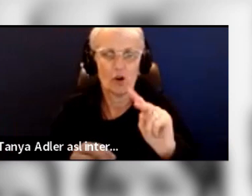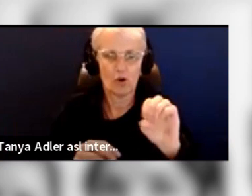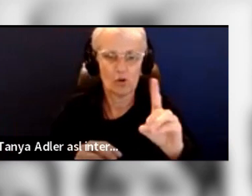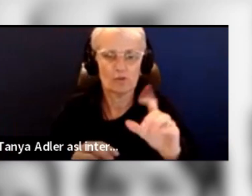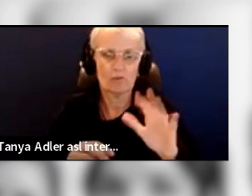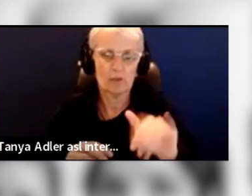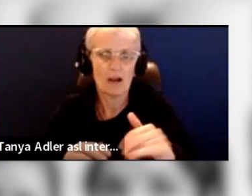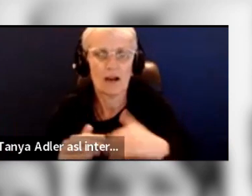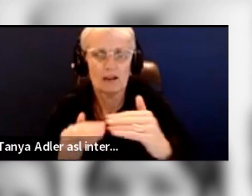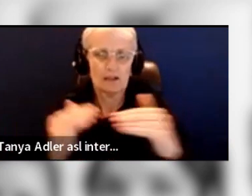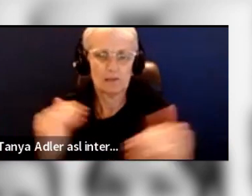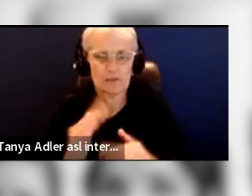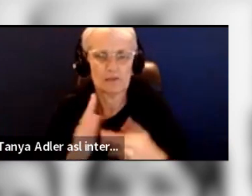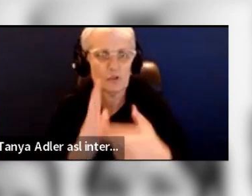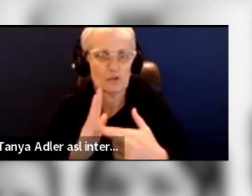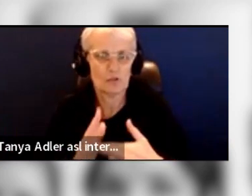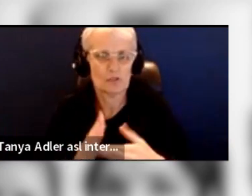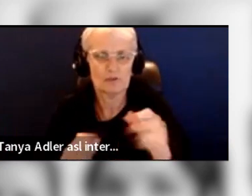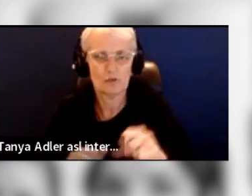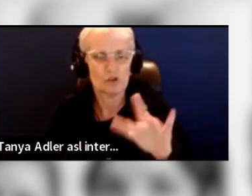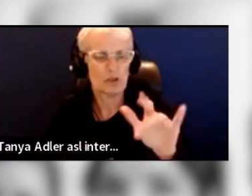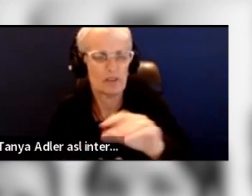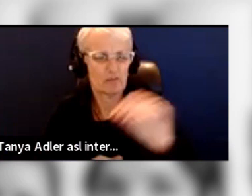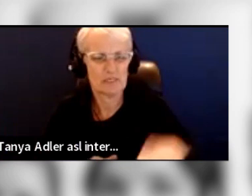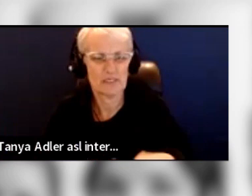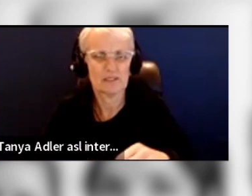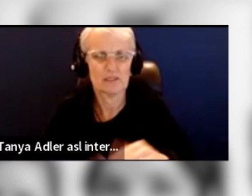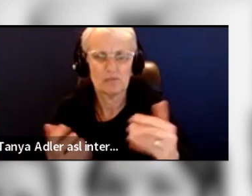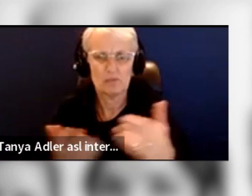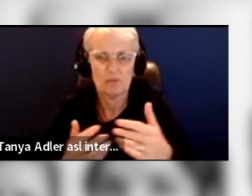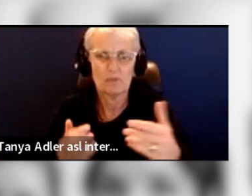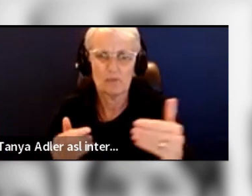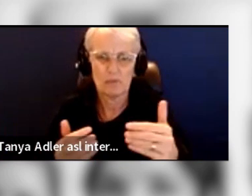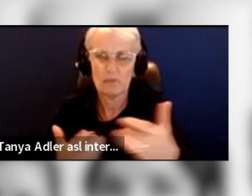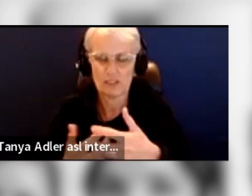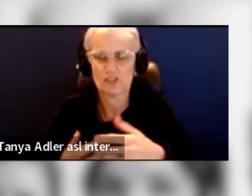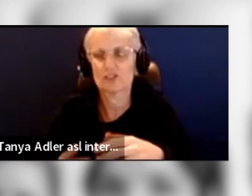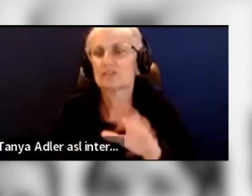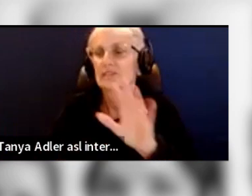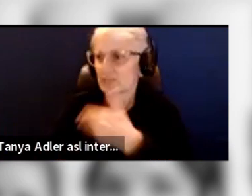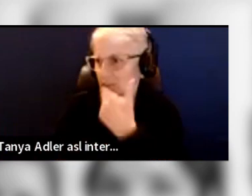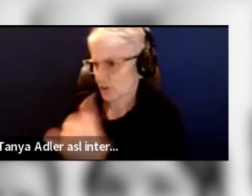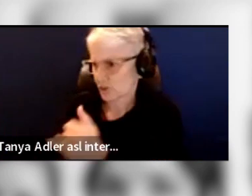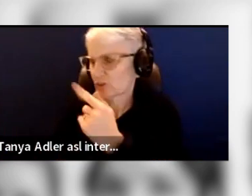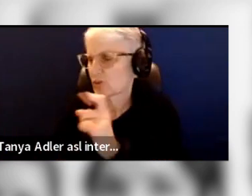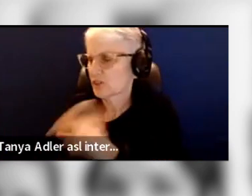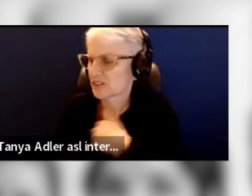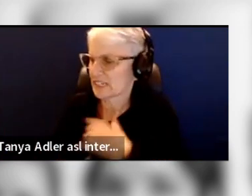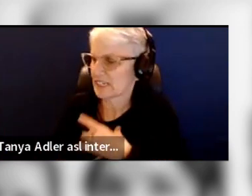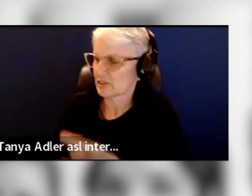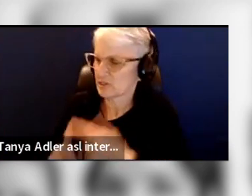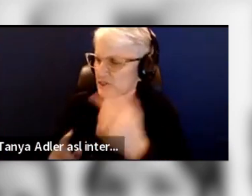match? That's a great question. Thank you for asking. And it's an interesting question because people have probably